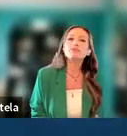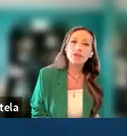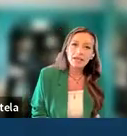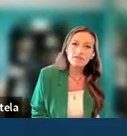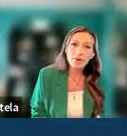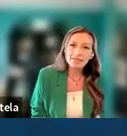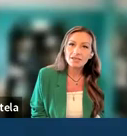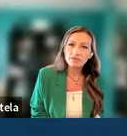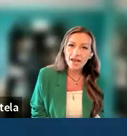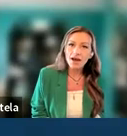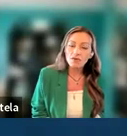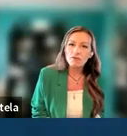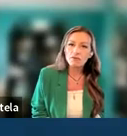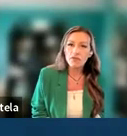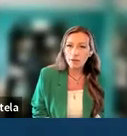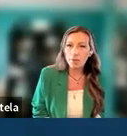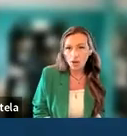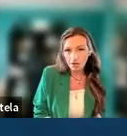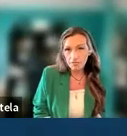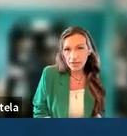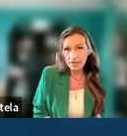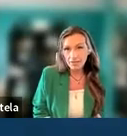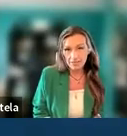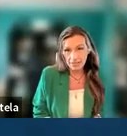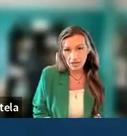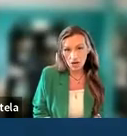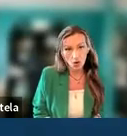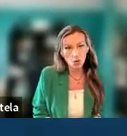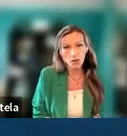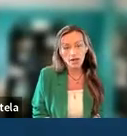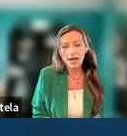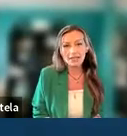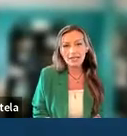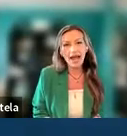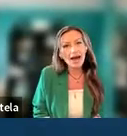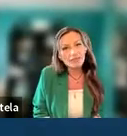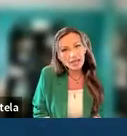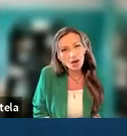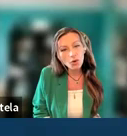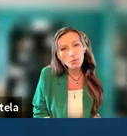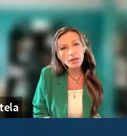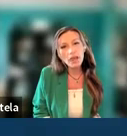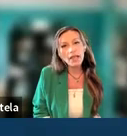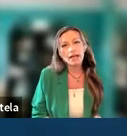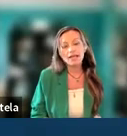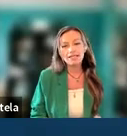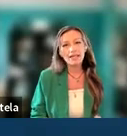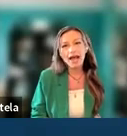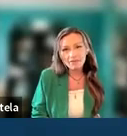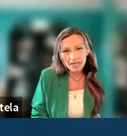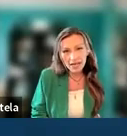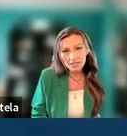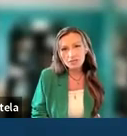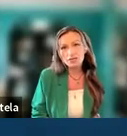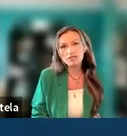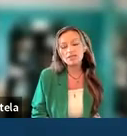I can forgive myself now for that part of me that didn't know and didn't have any hope and didn't